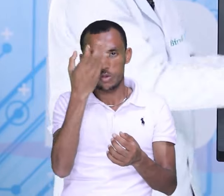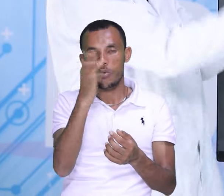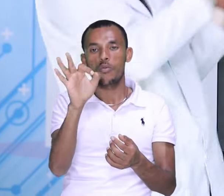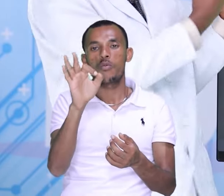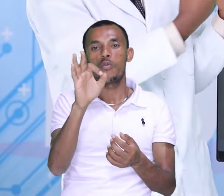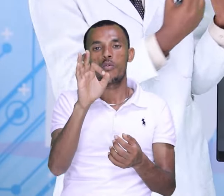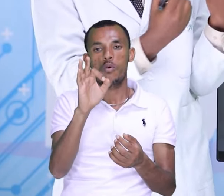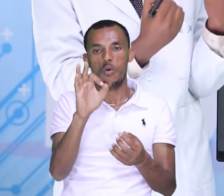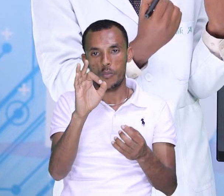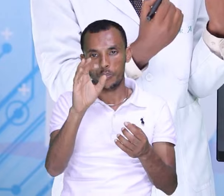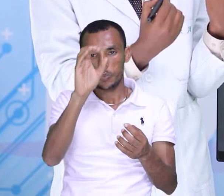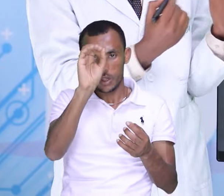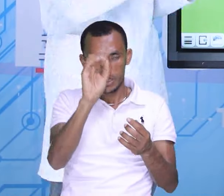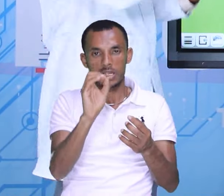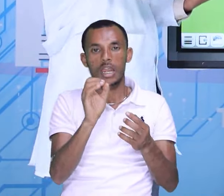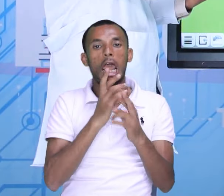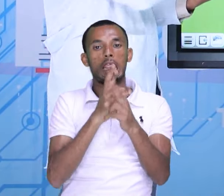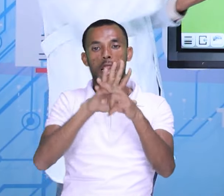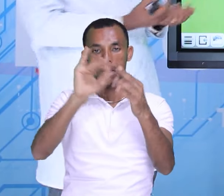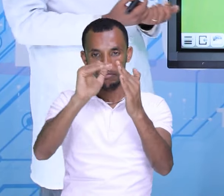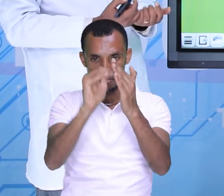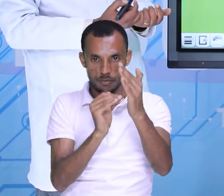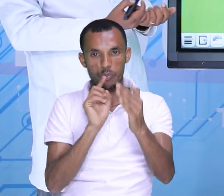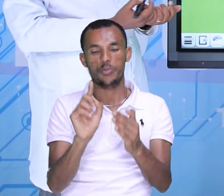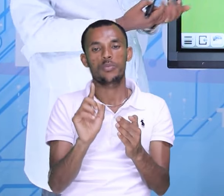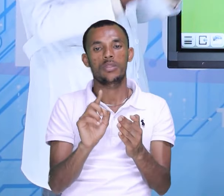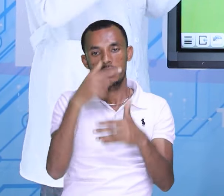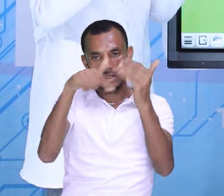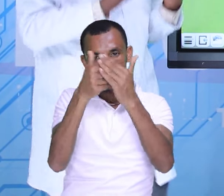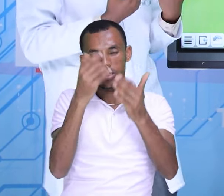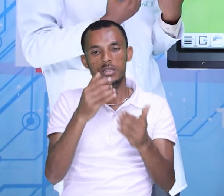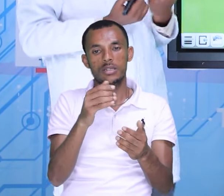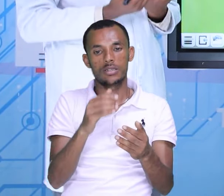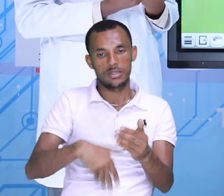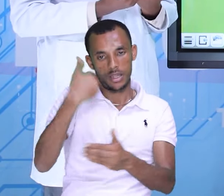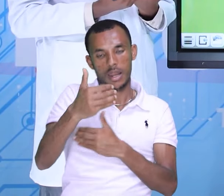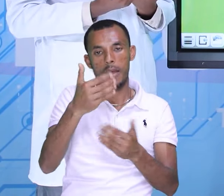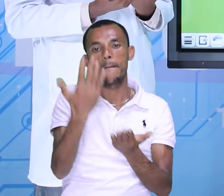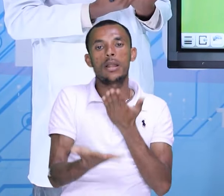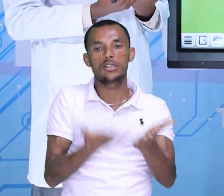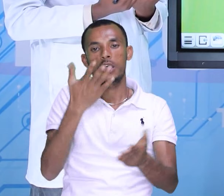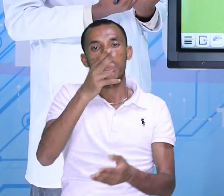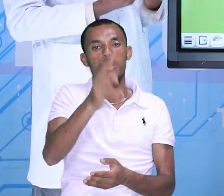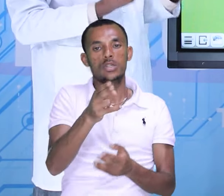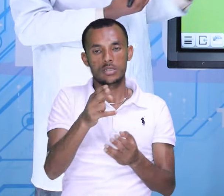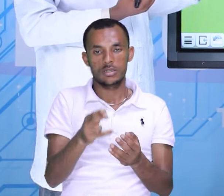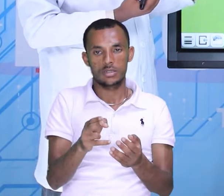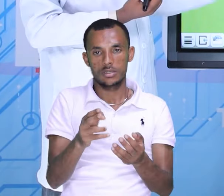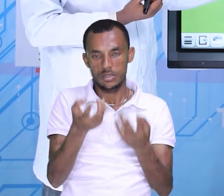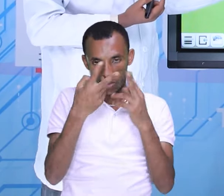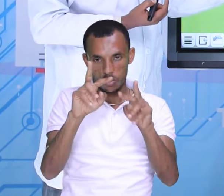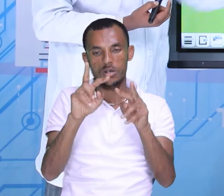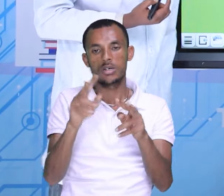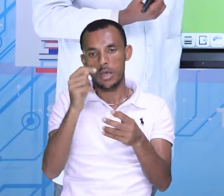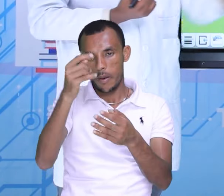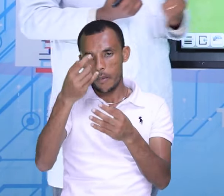4 oxygens are deficient in reactant position. 4H2O is added in reactant position. Then balance hydrogen atom. Look, in